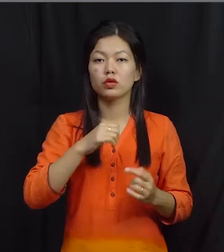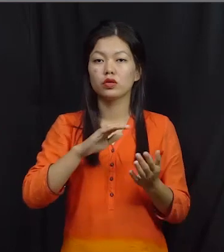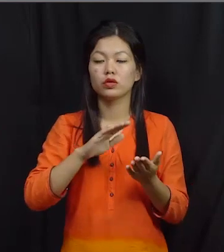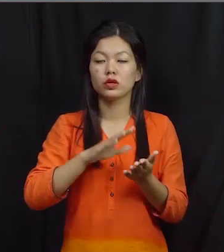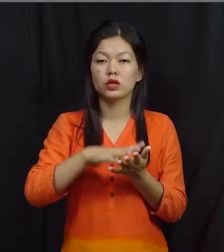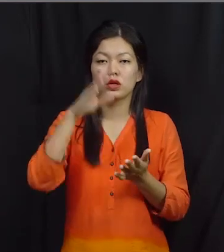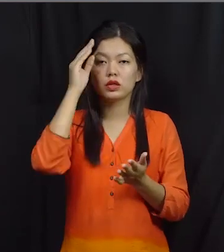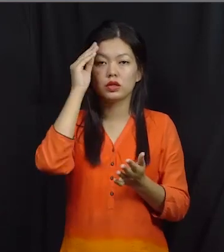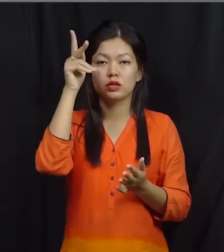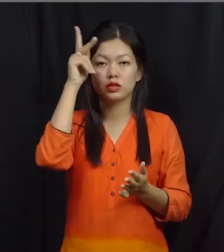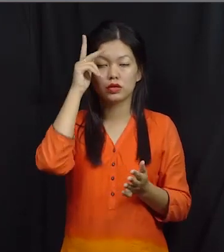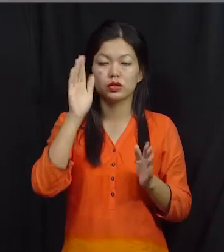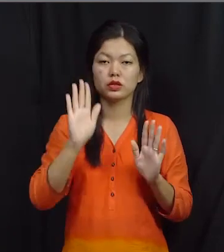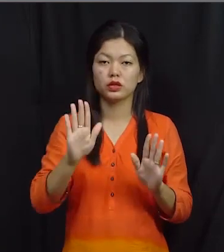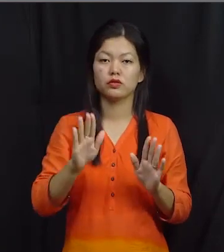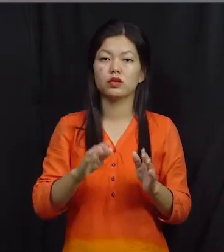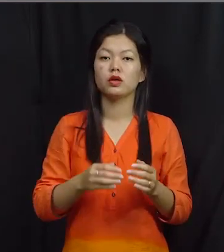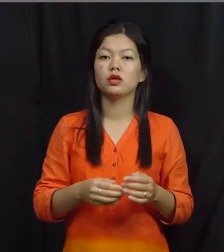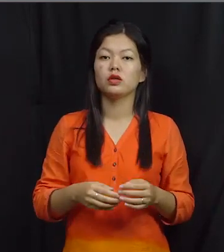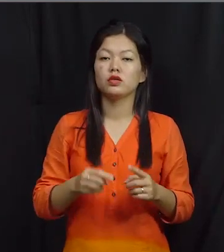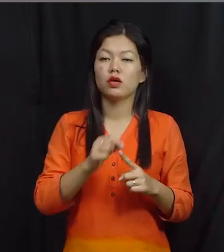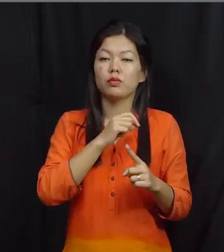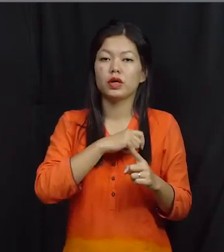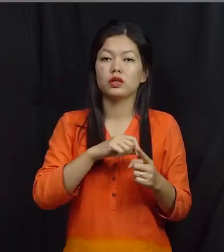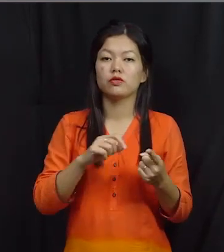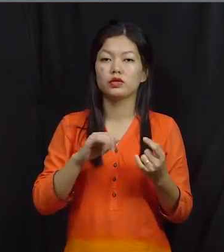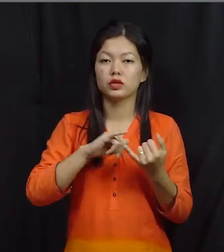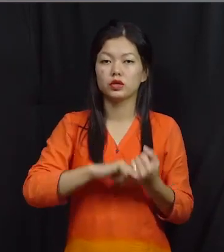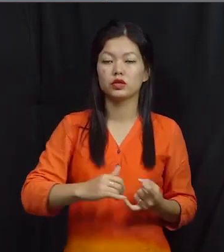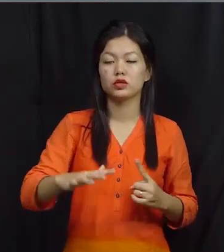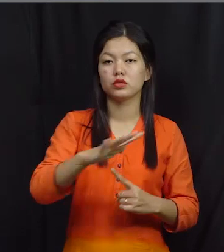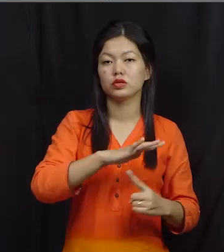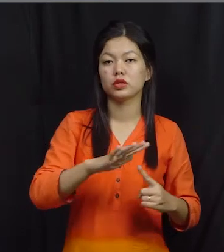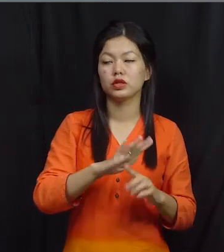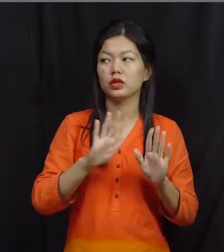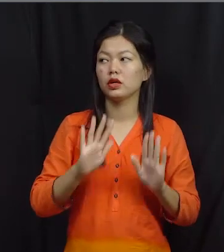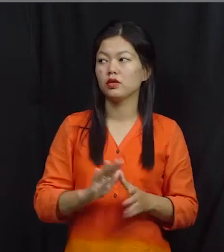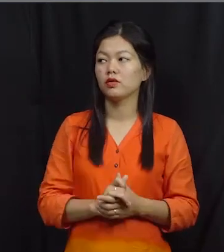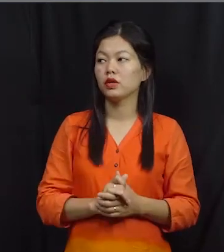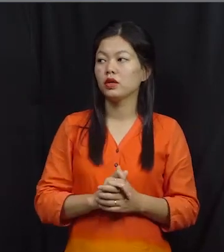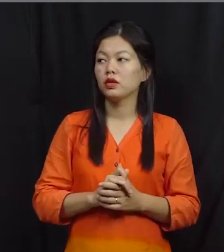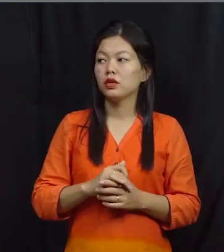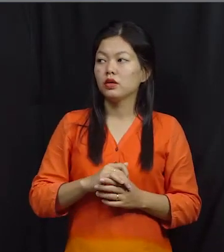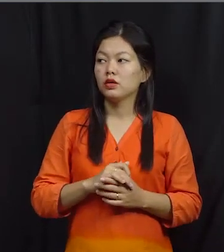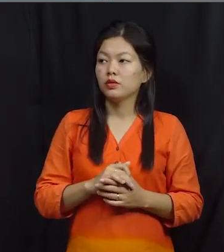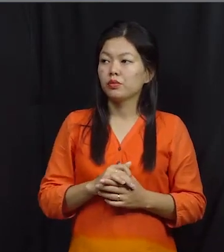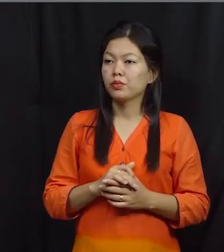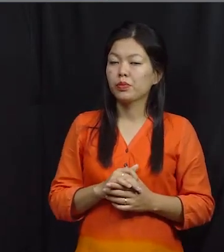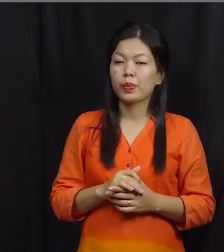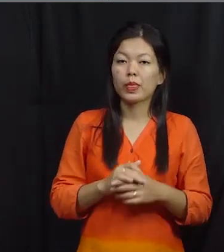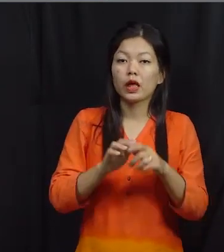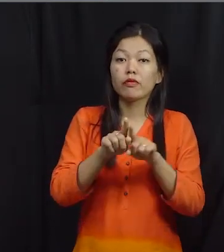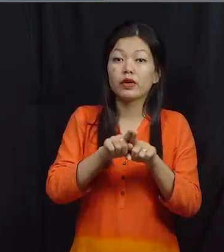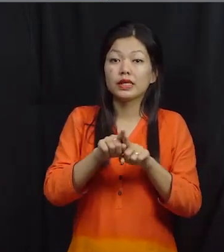those aims one by one, okay? And I will also want to tell you that, for example, if you're walking